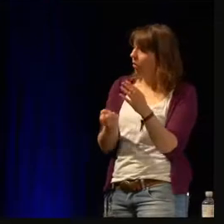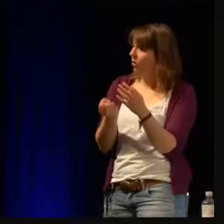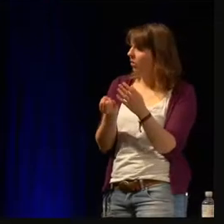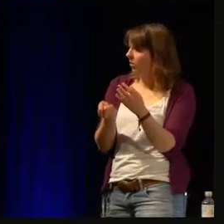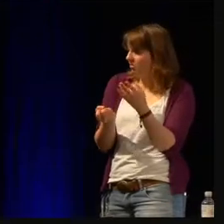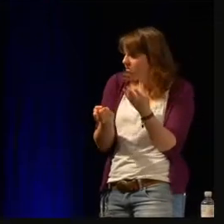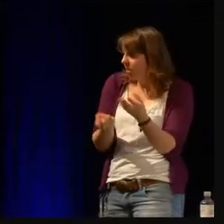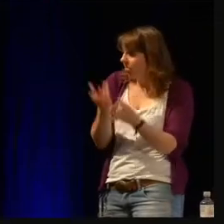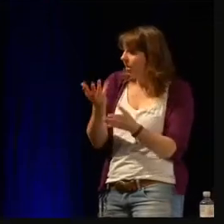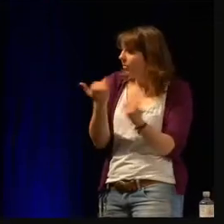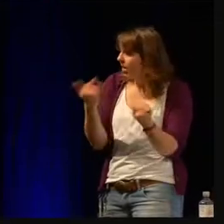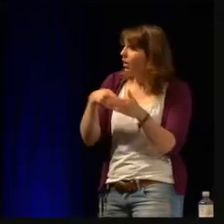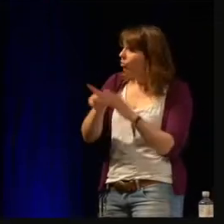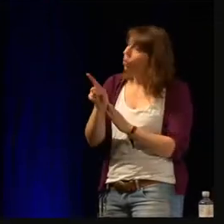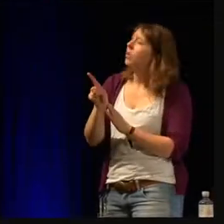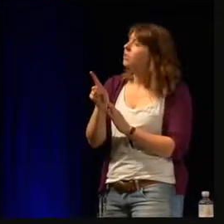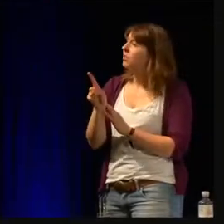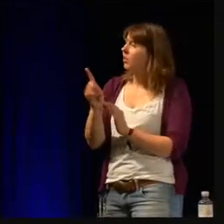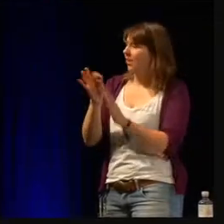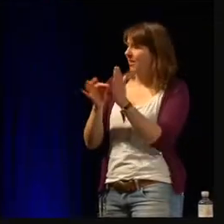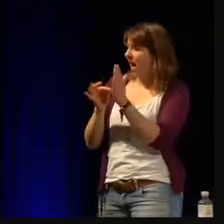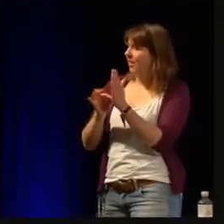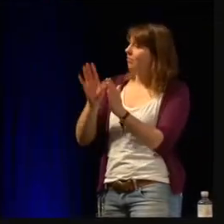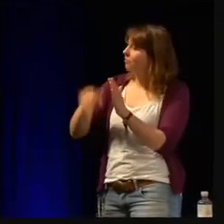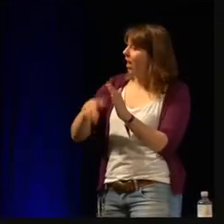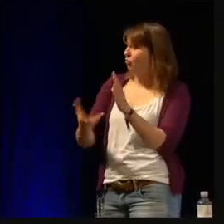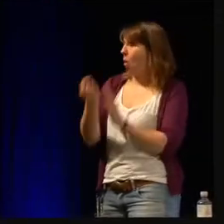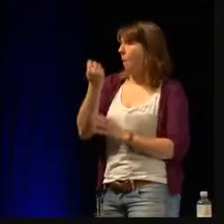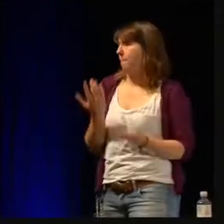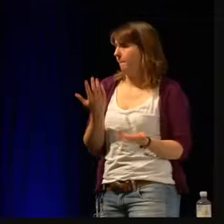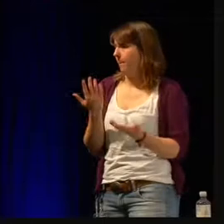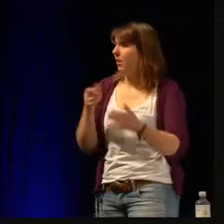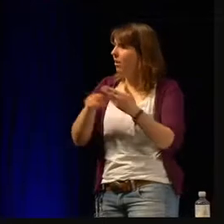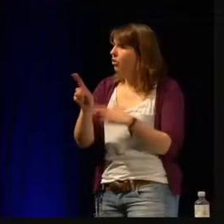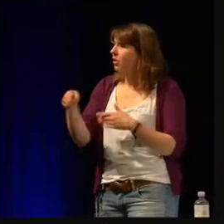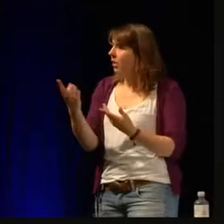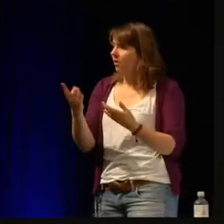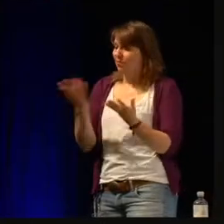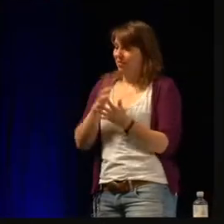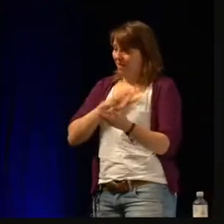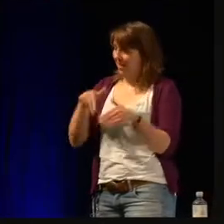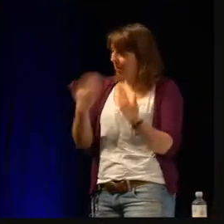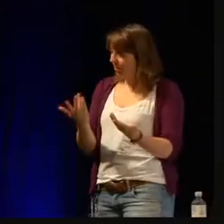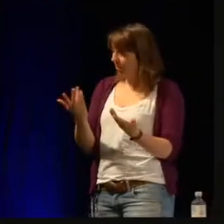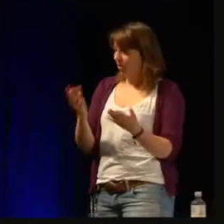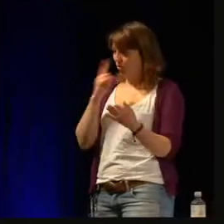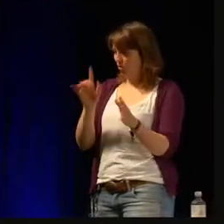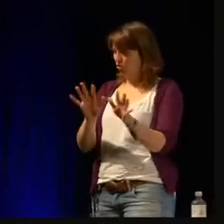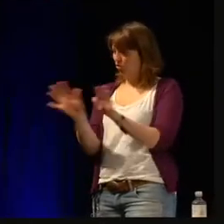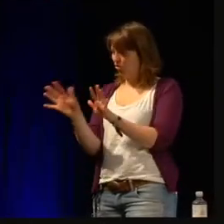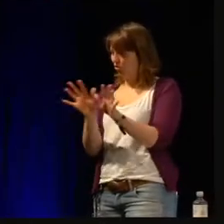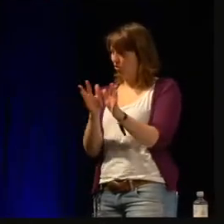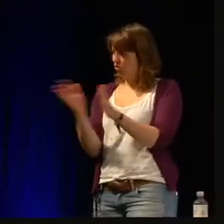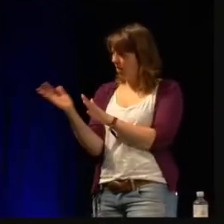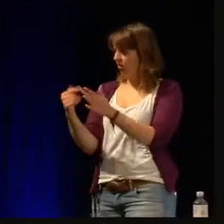bias. And the second one is the bias of the model. So when a population